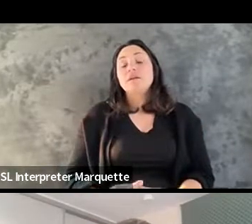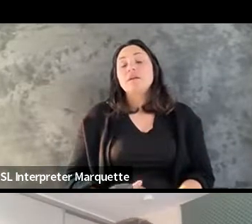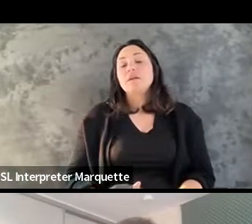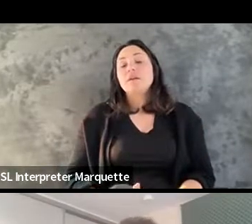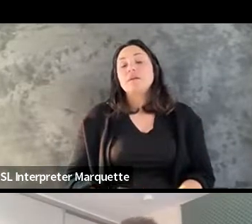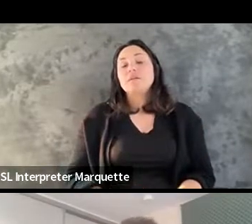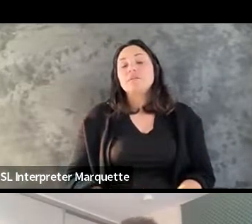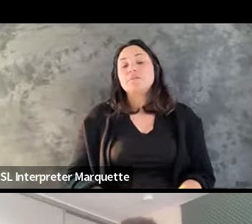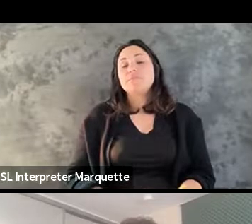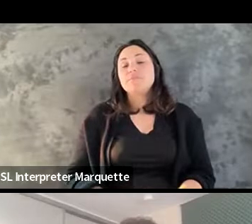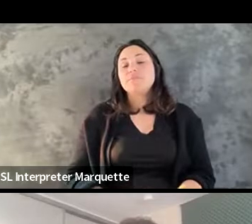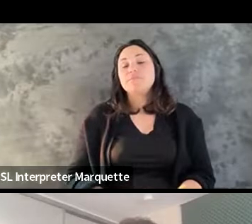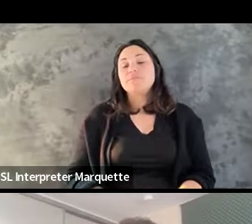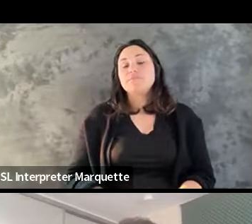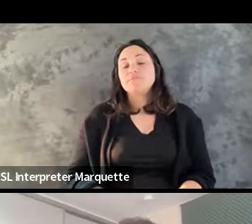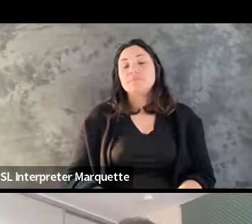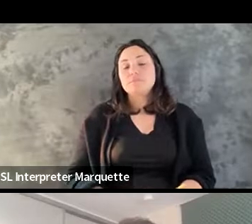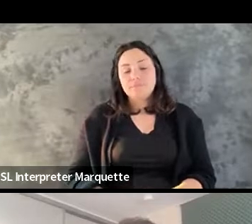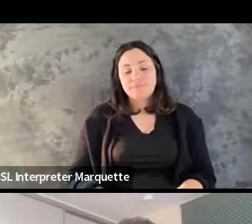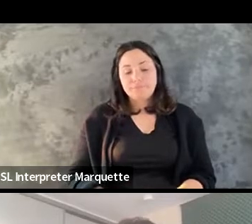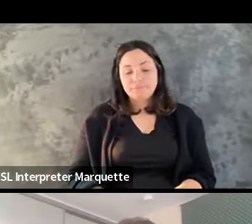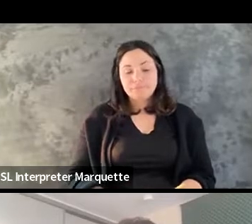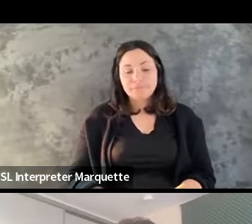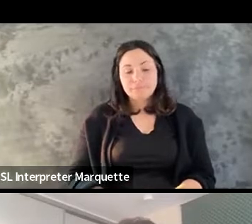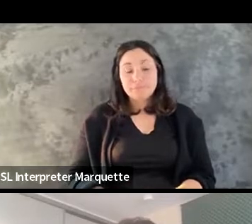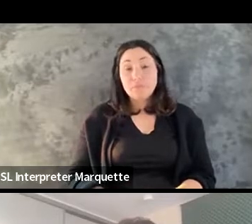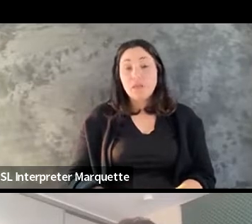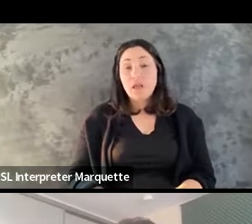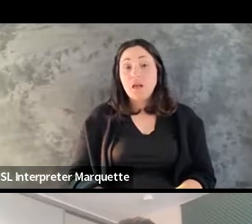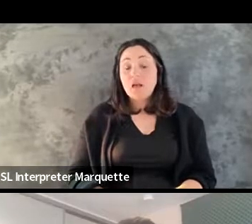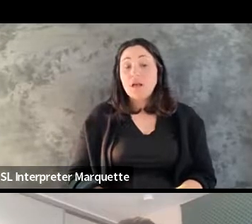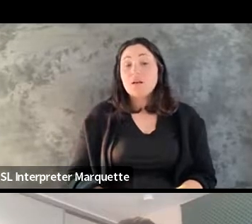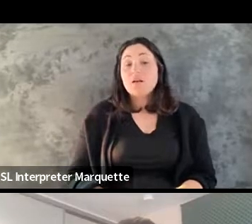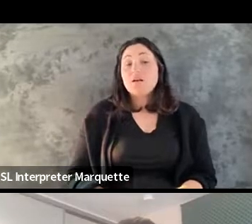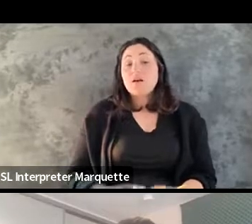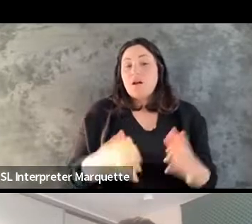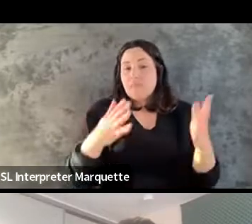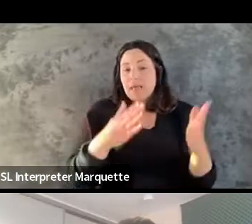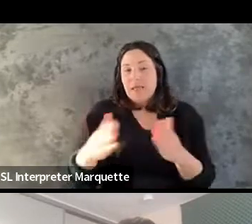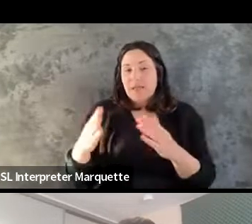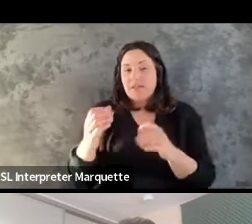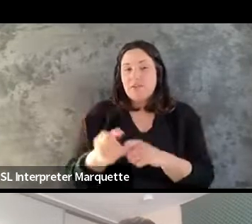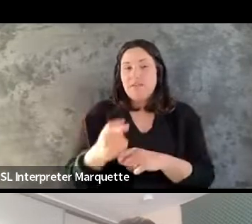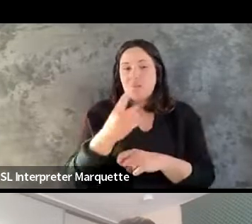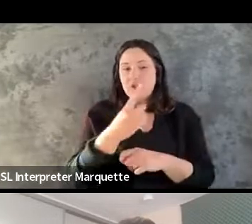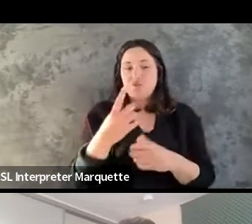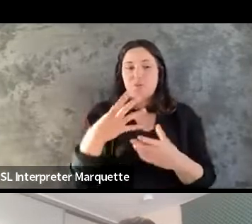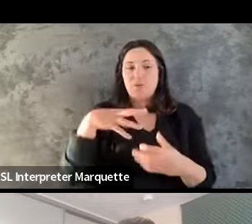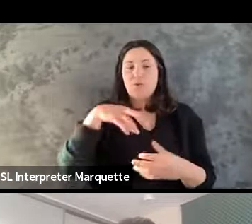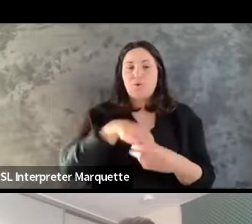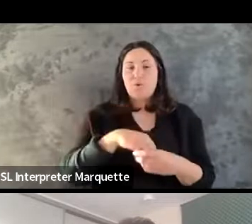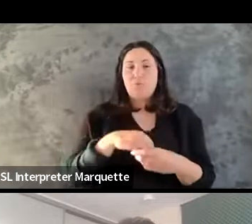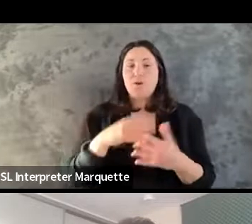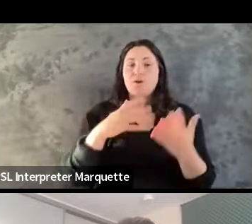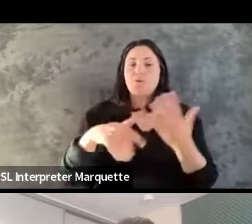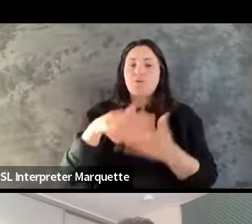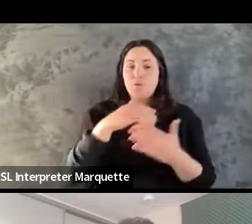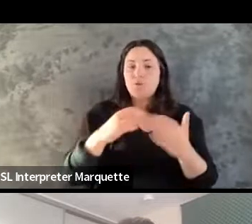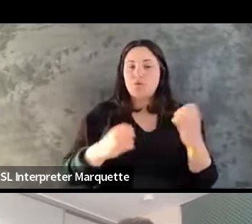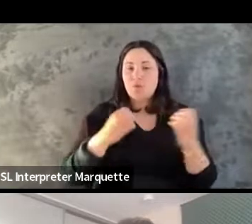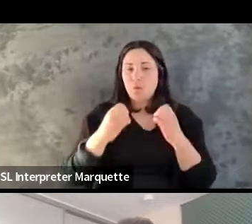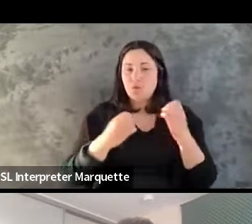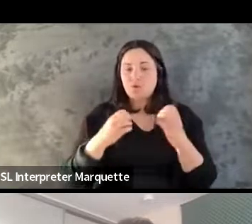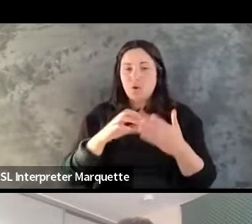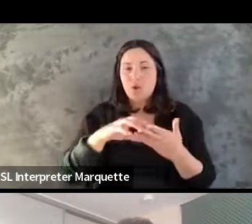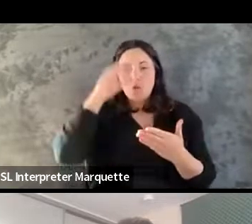strategic move going into next year to be able to incorporate social emotional learning and all the things that you outlined